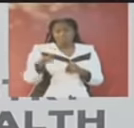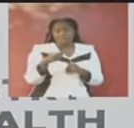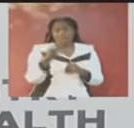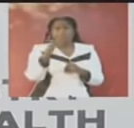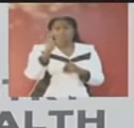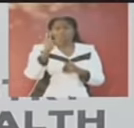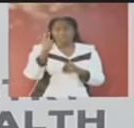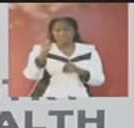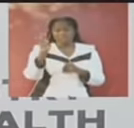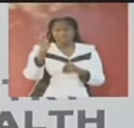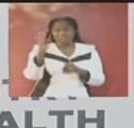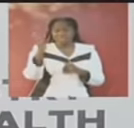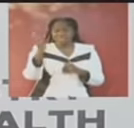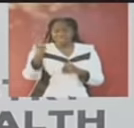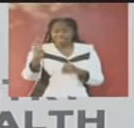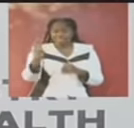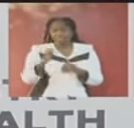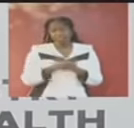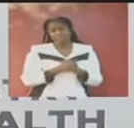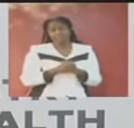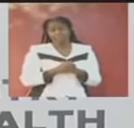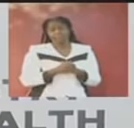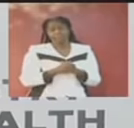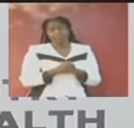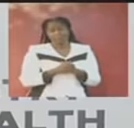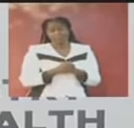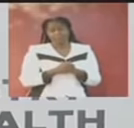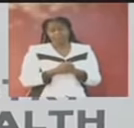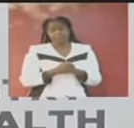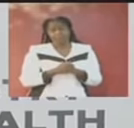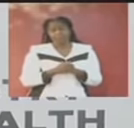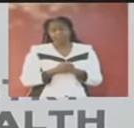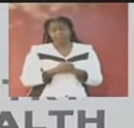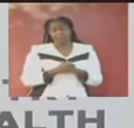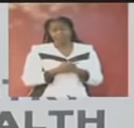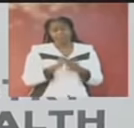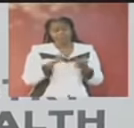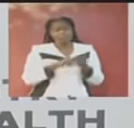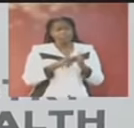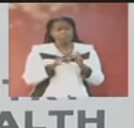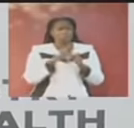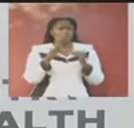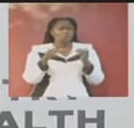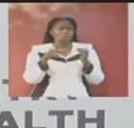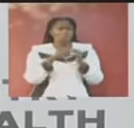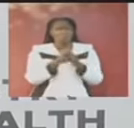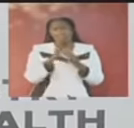4,716. This gives a cumulative vaccine uptake of